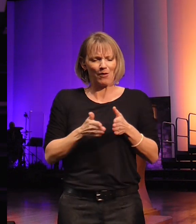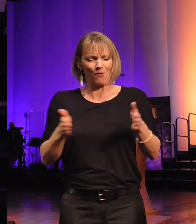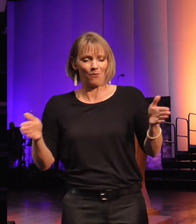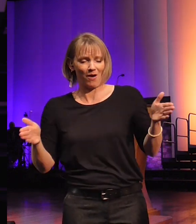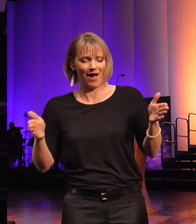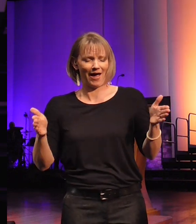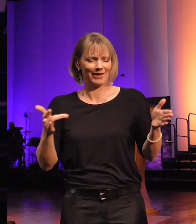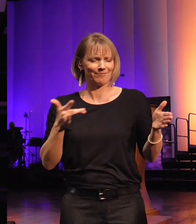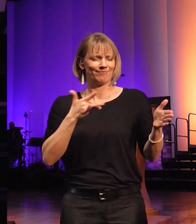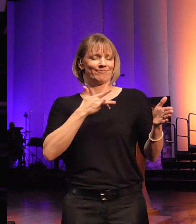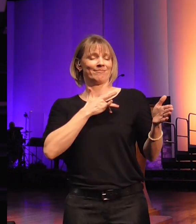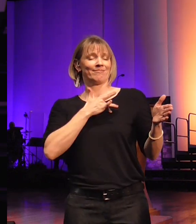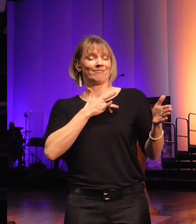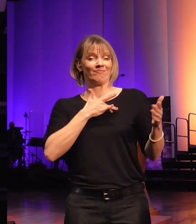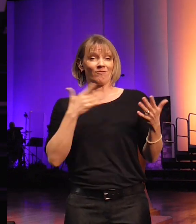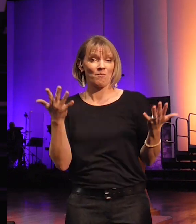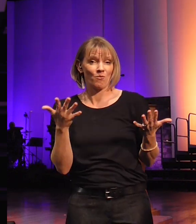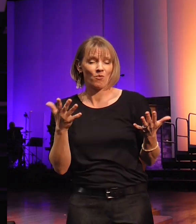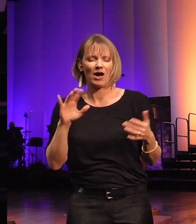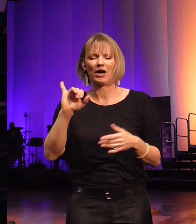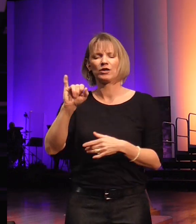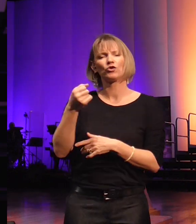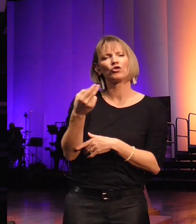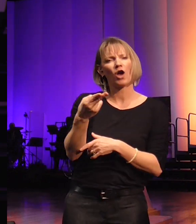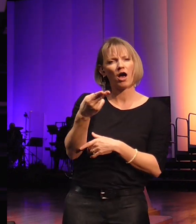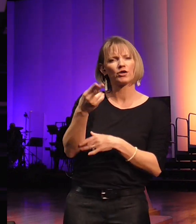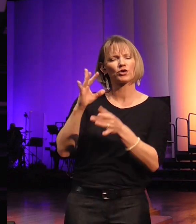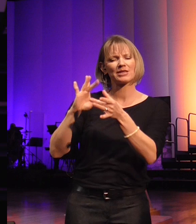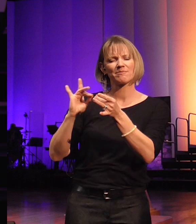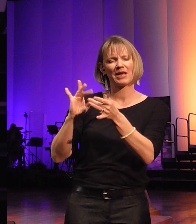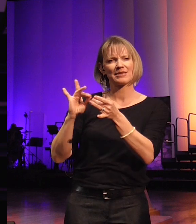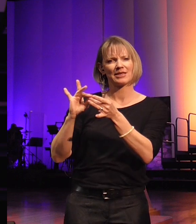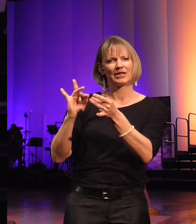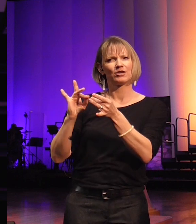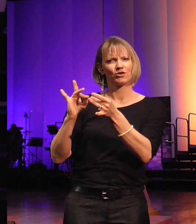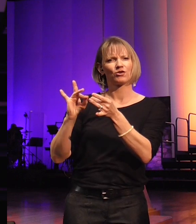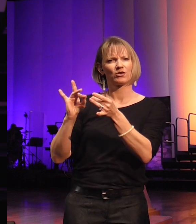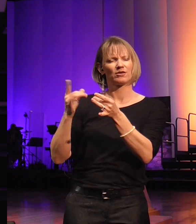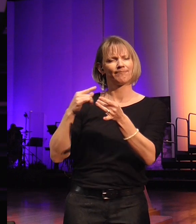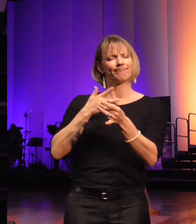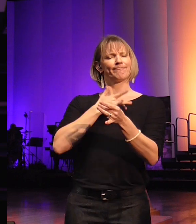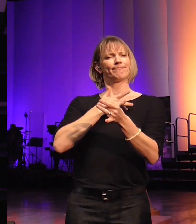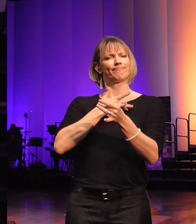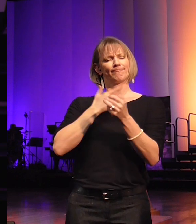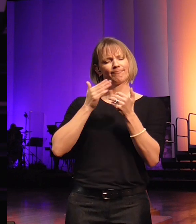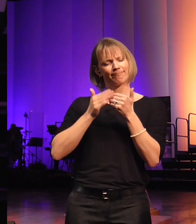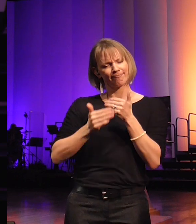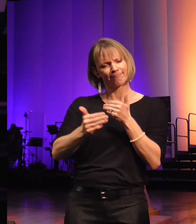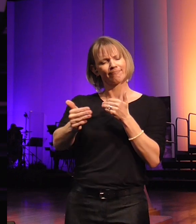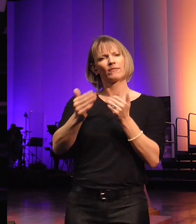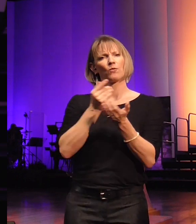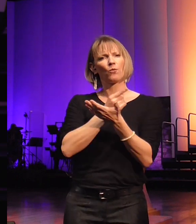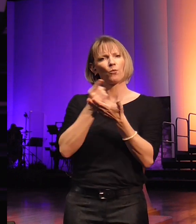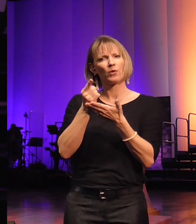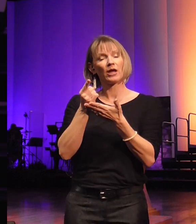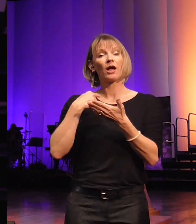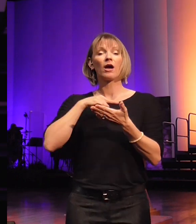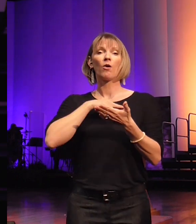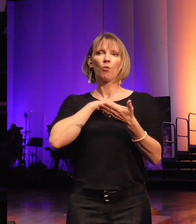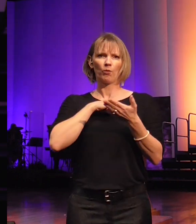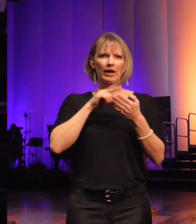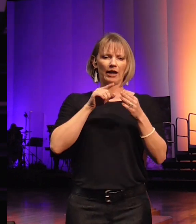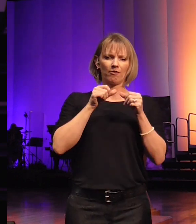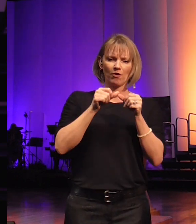Reverend Josh's message is something that we carry forth throughout our week. So we stay open to